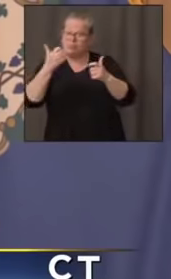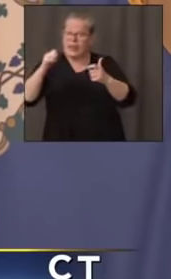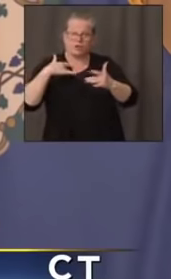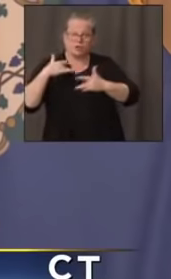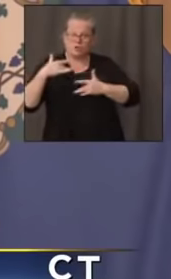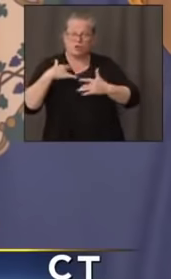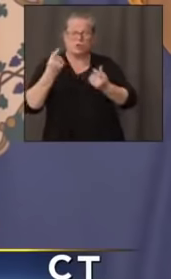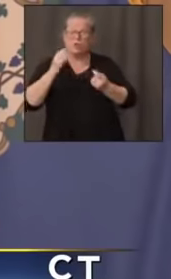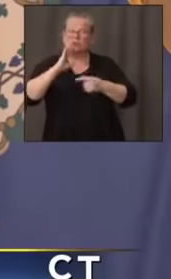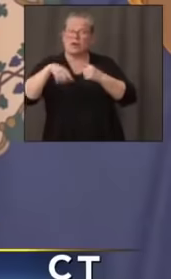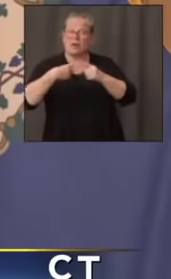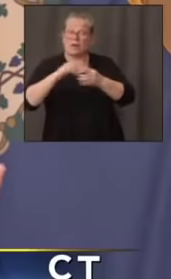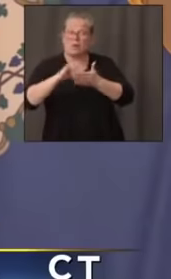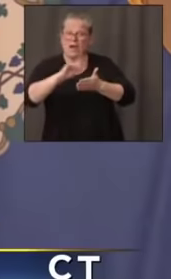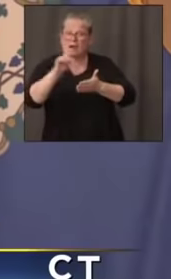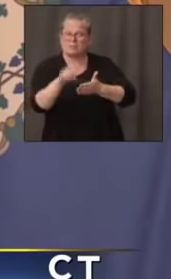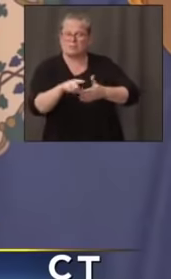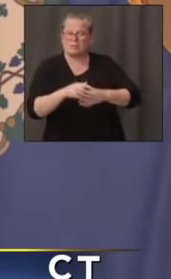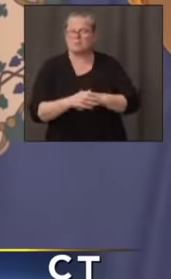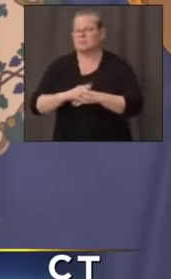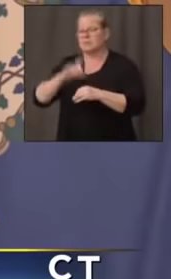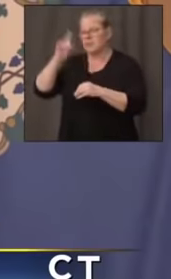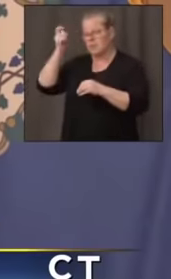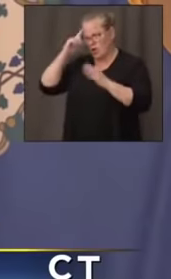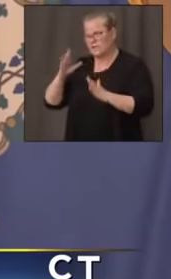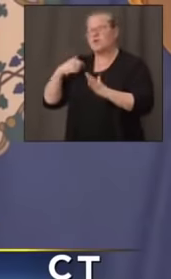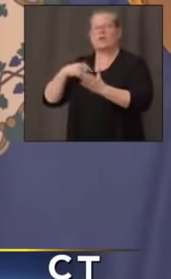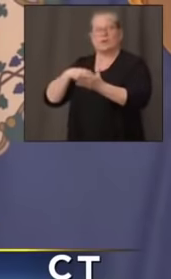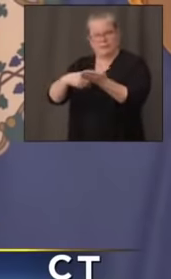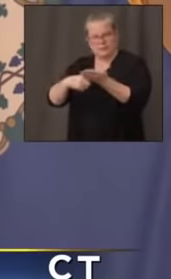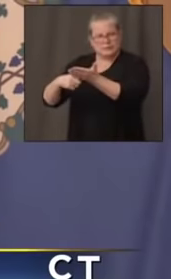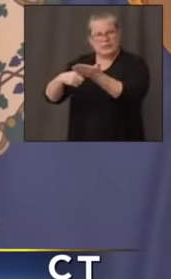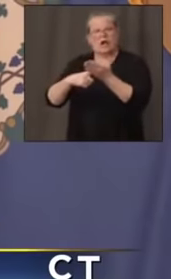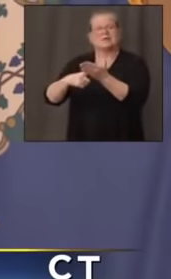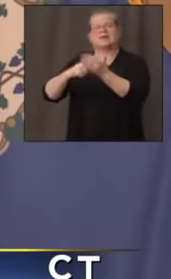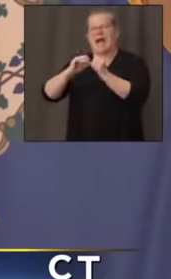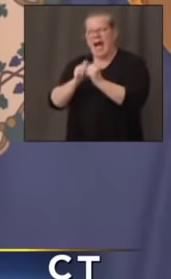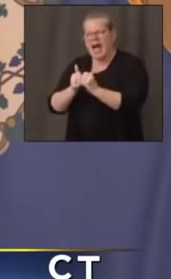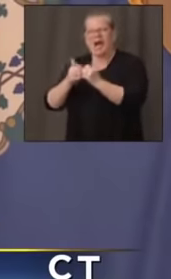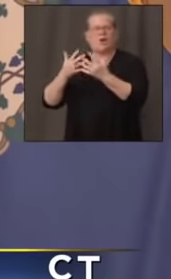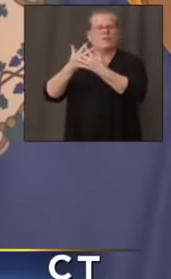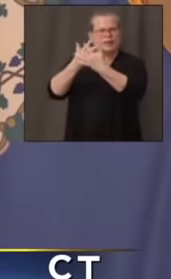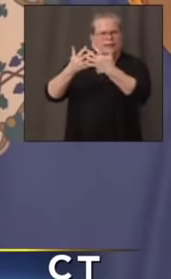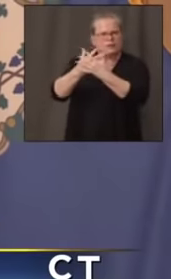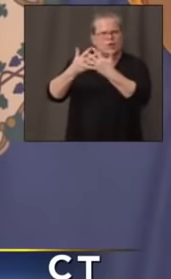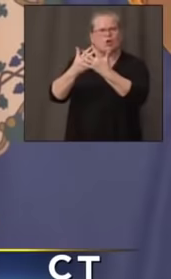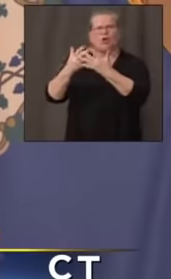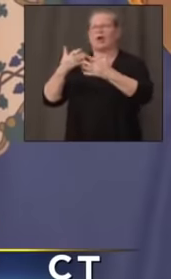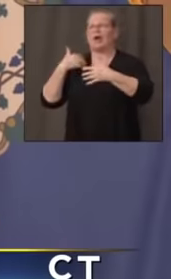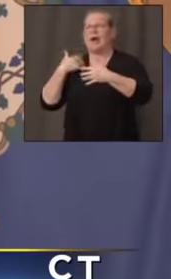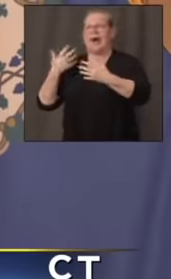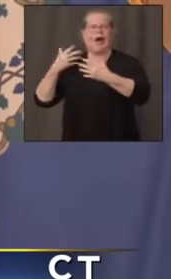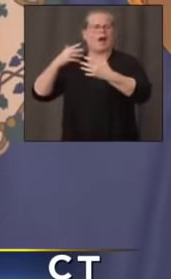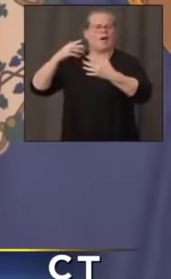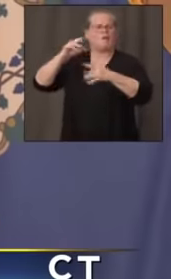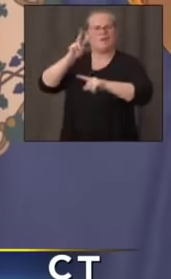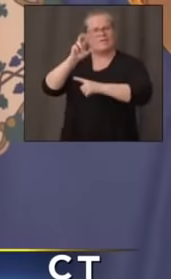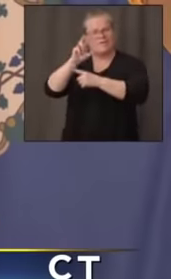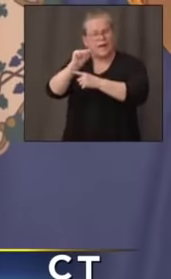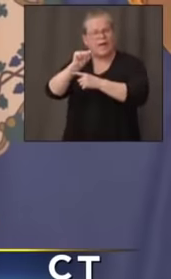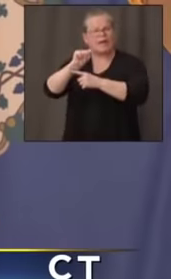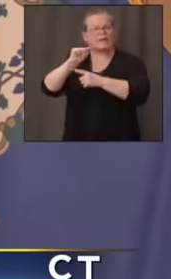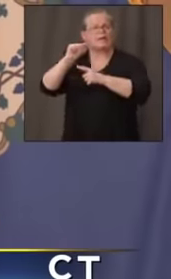the quality of the system you need to filter out a COVID-related like germ, And Miguel's team is looking at the ventilation